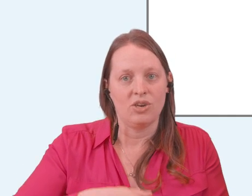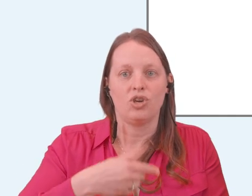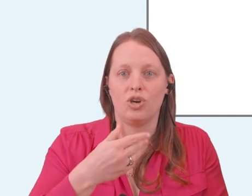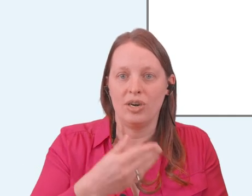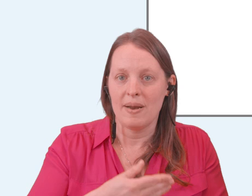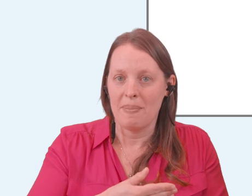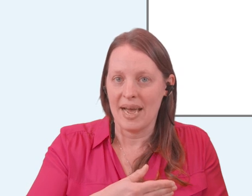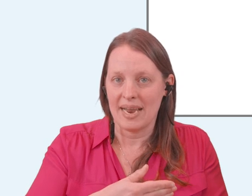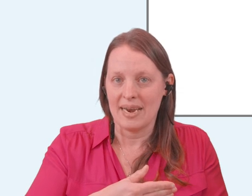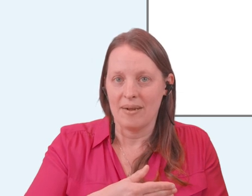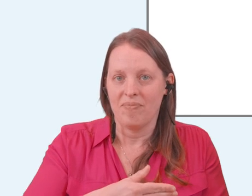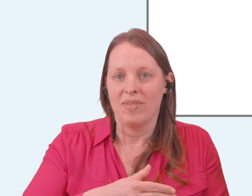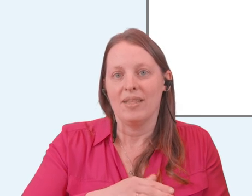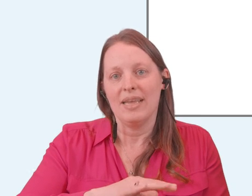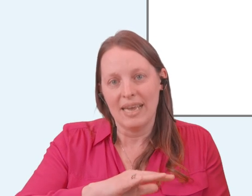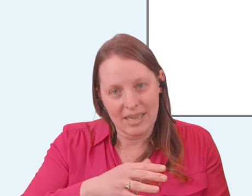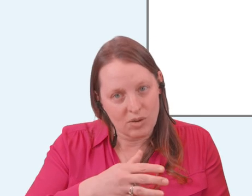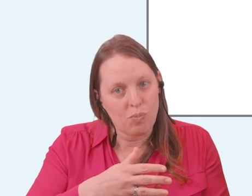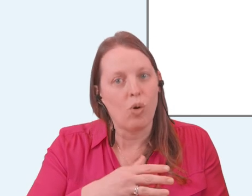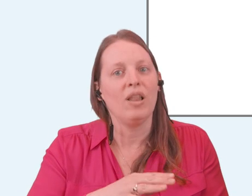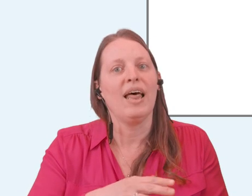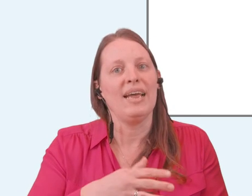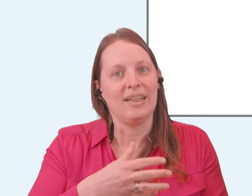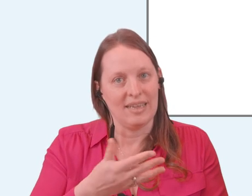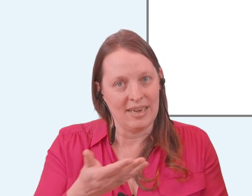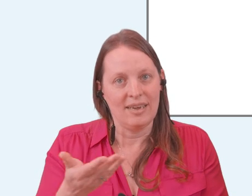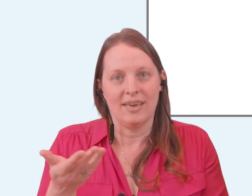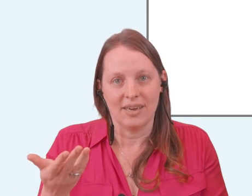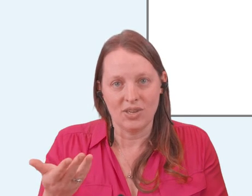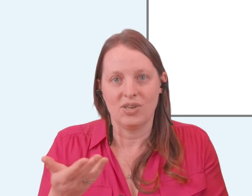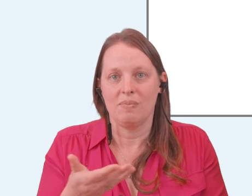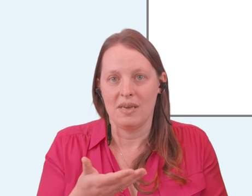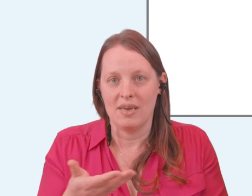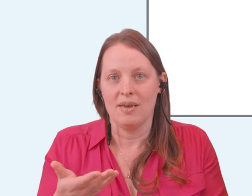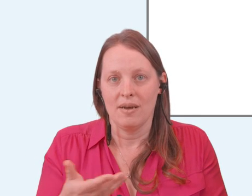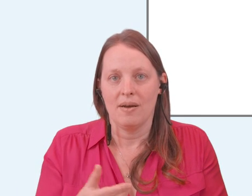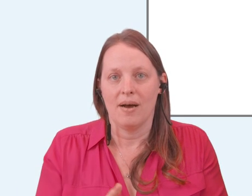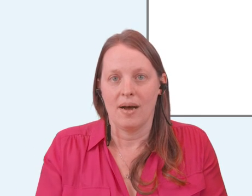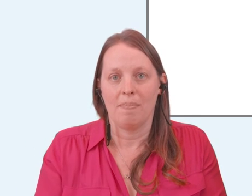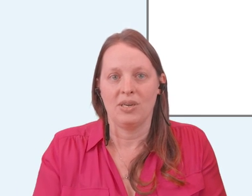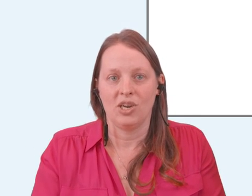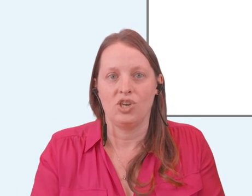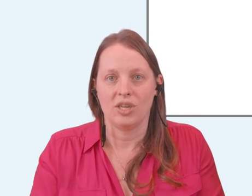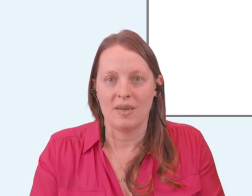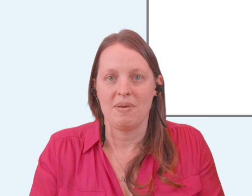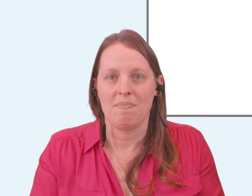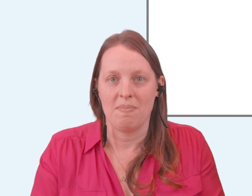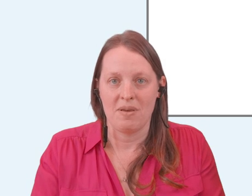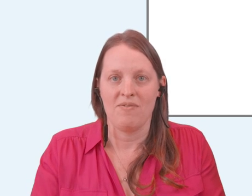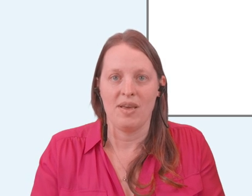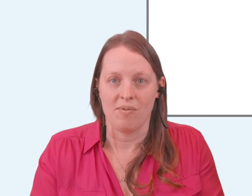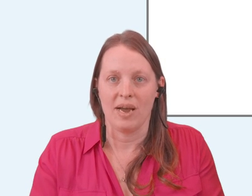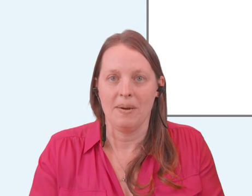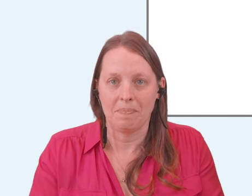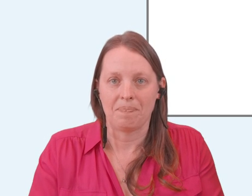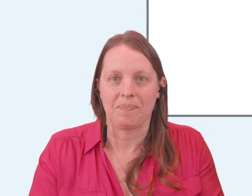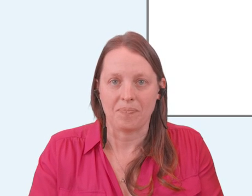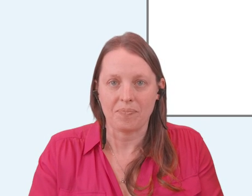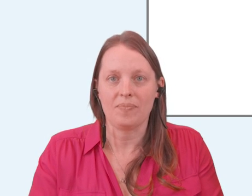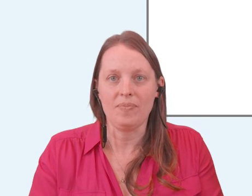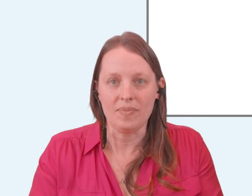when they turn in bed, it's more likely, yes, to be potentially Yes. BPPV,